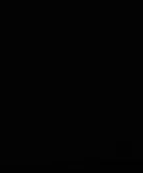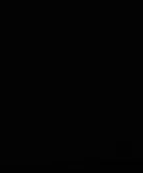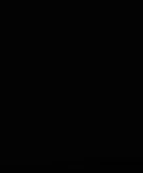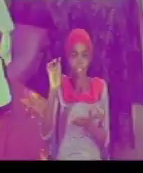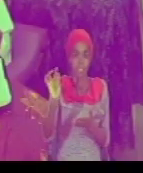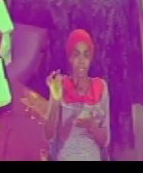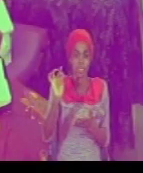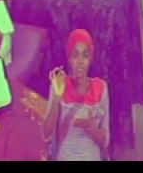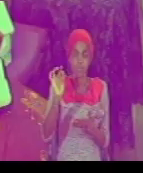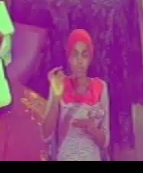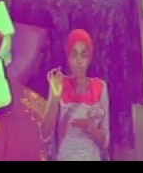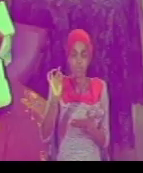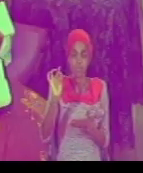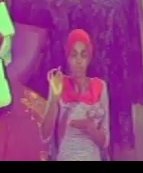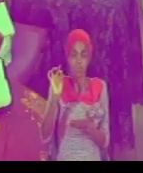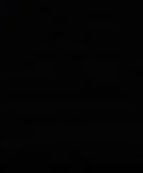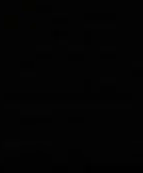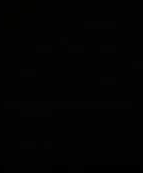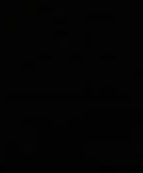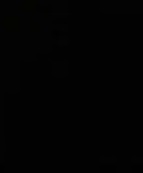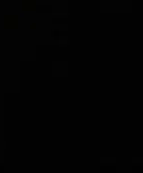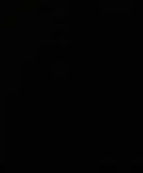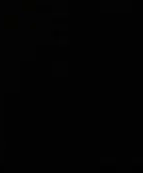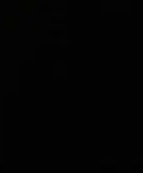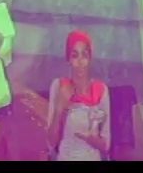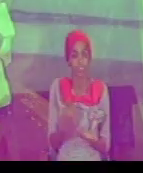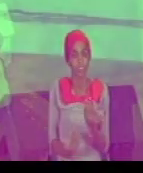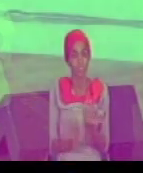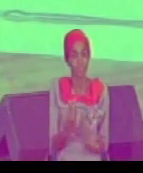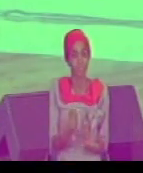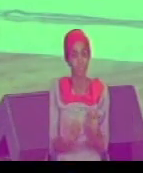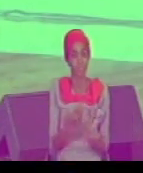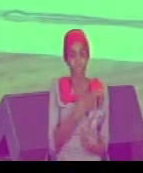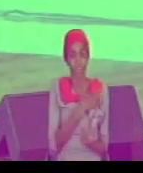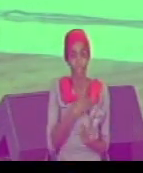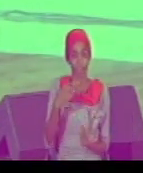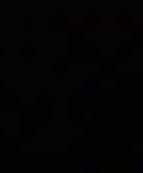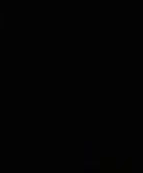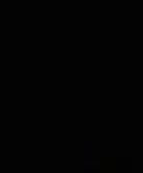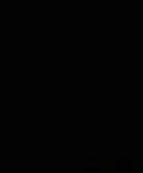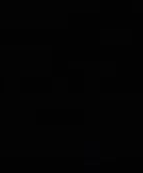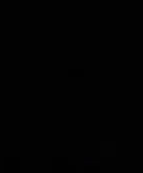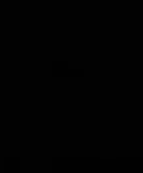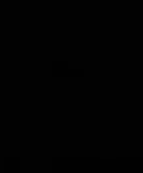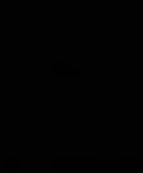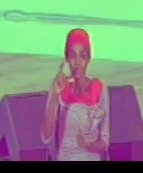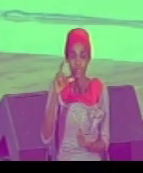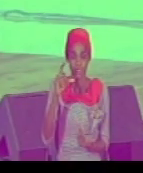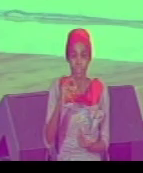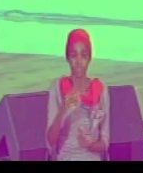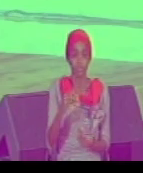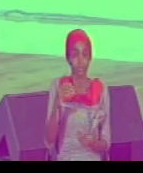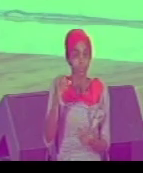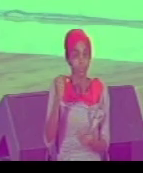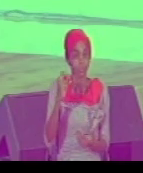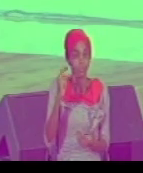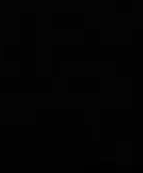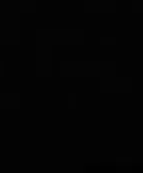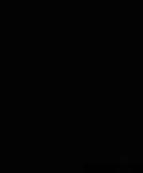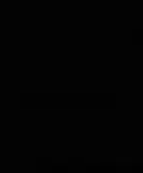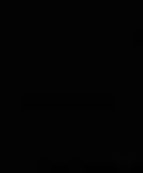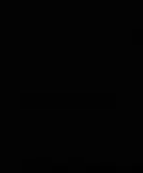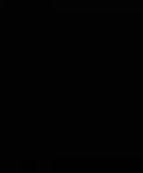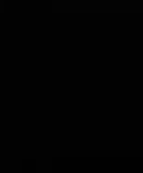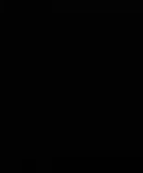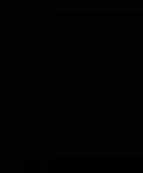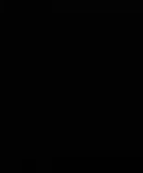says, fire and hail, snow and vapor, stormy wind,